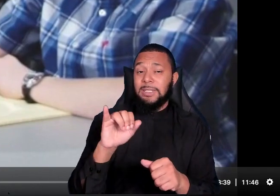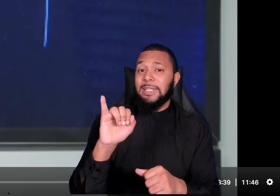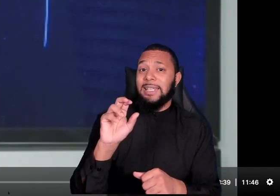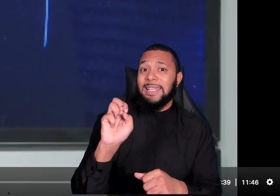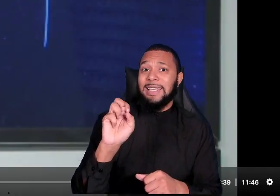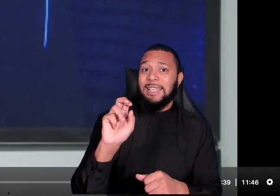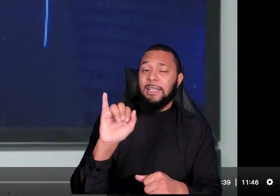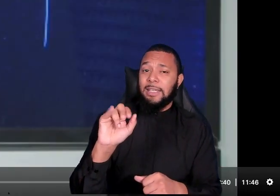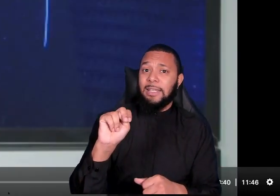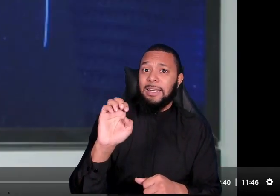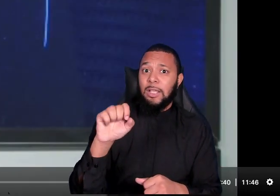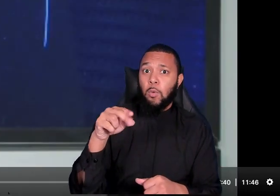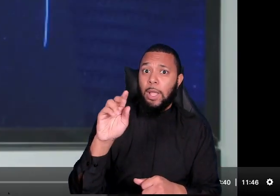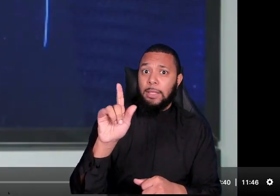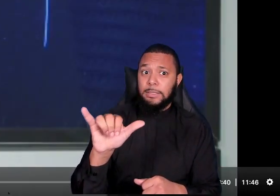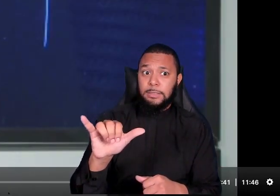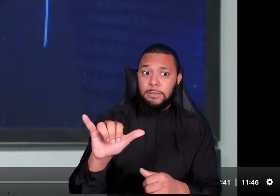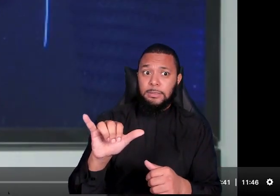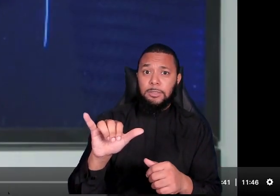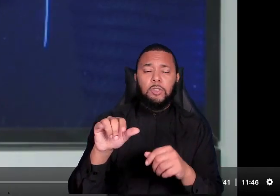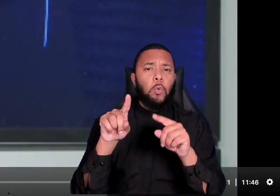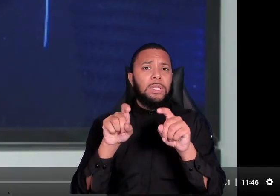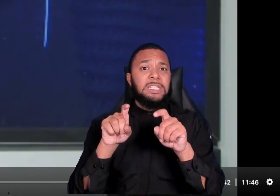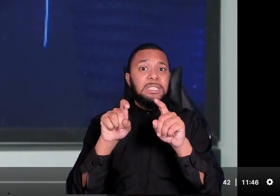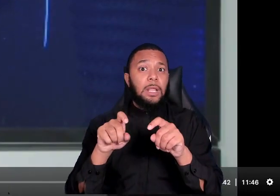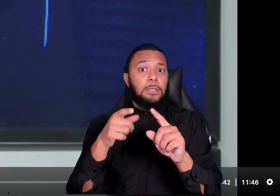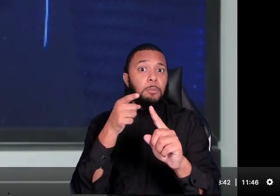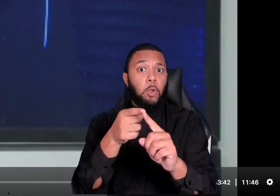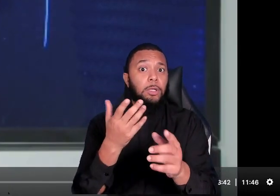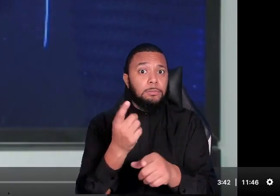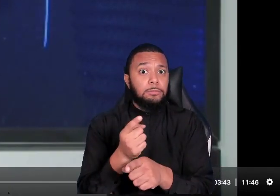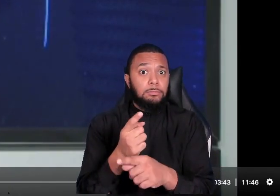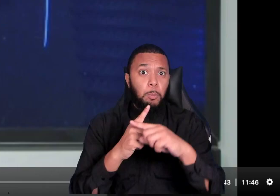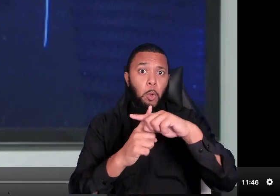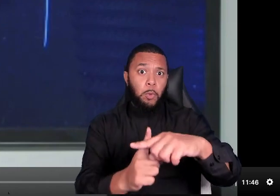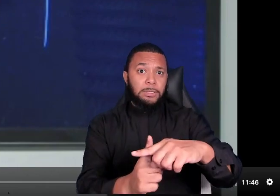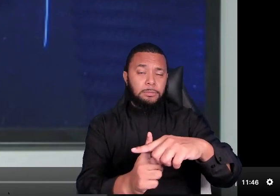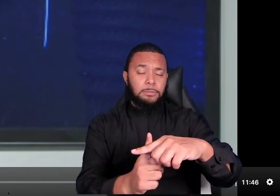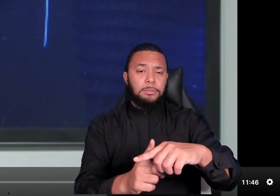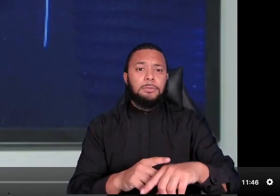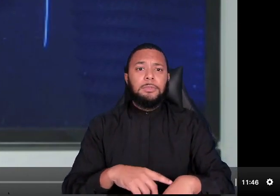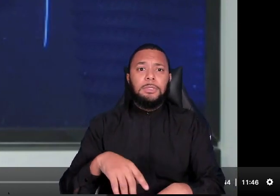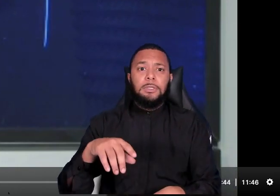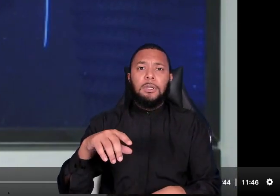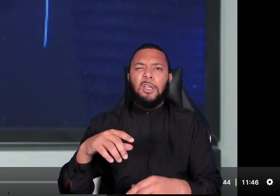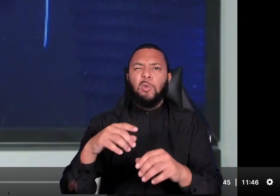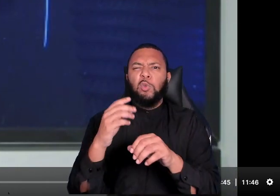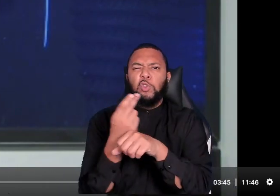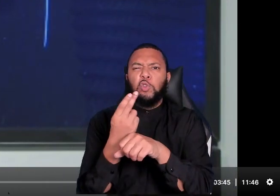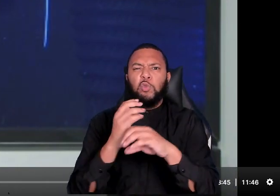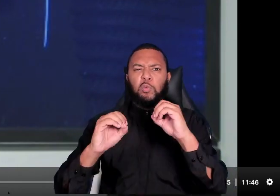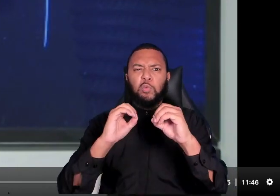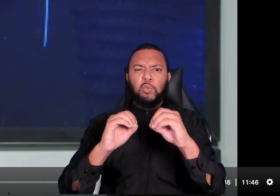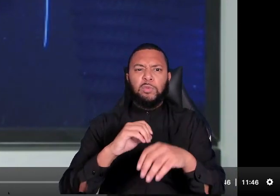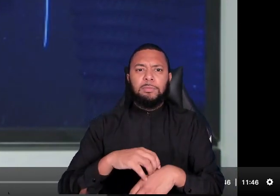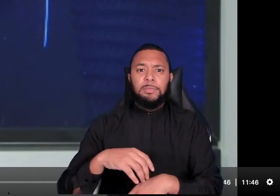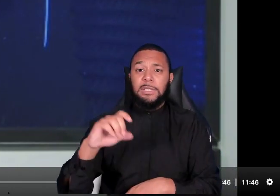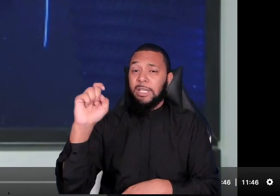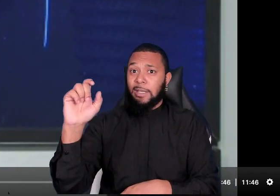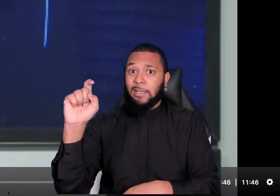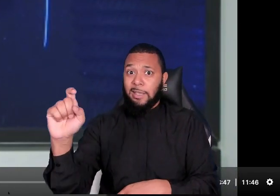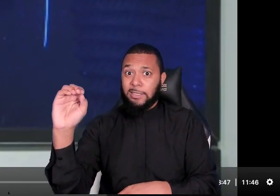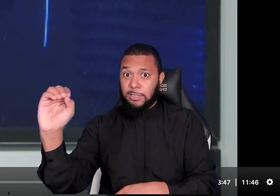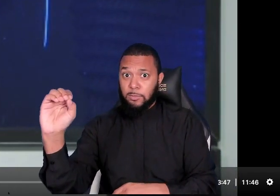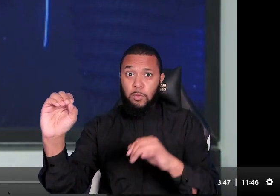Test a point. Test a point. Let's test the origin. If x is 0 and y is 0, do I get a true statement?